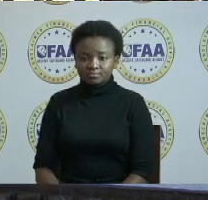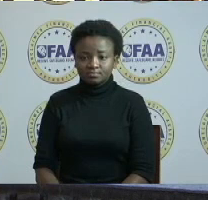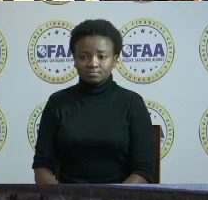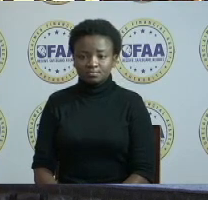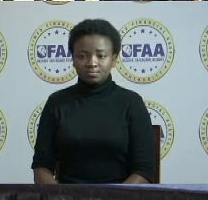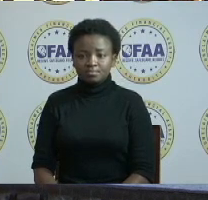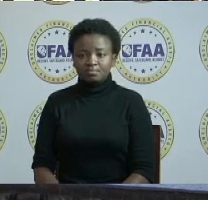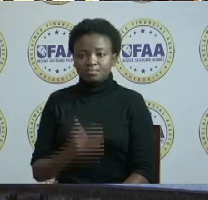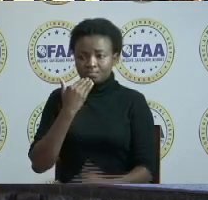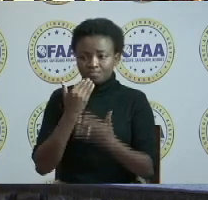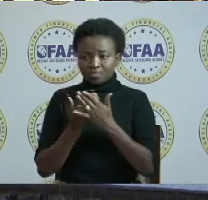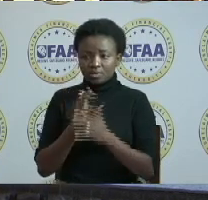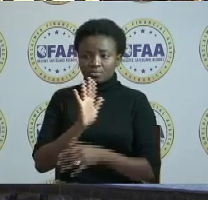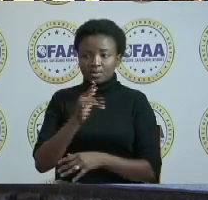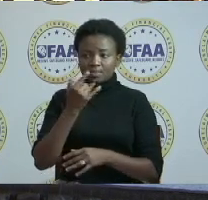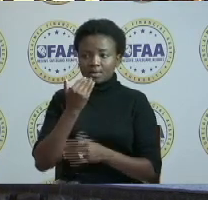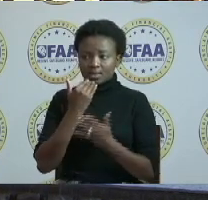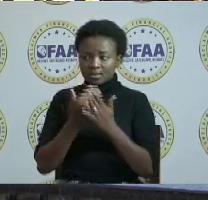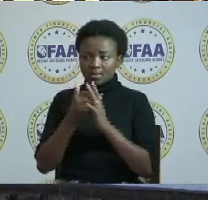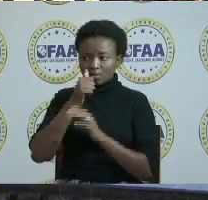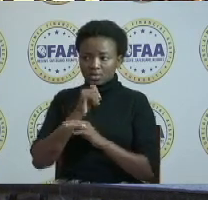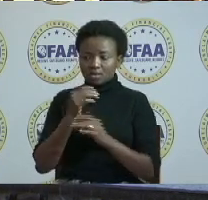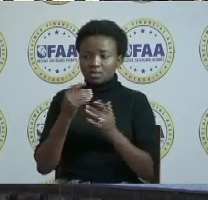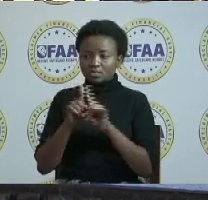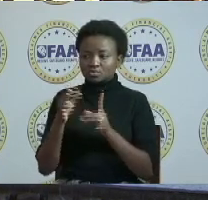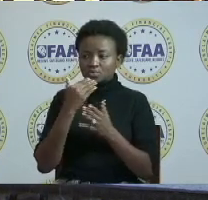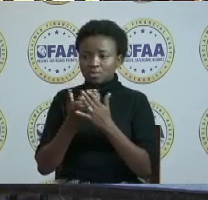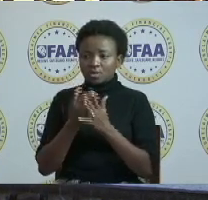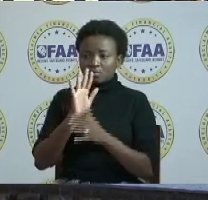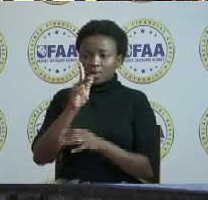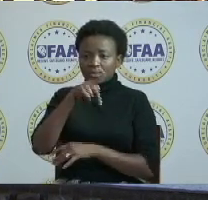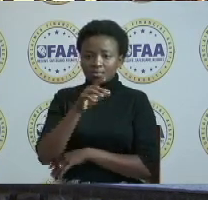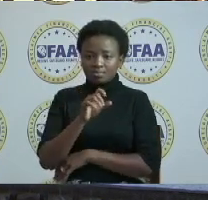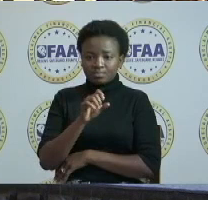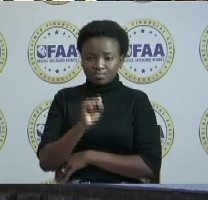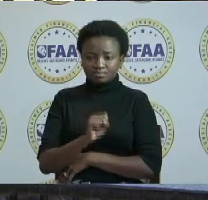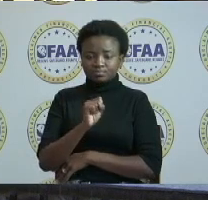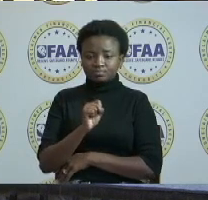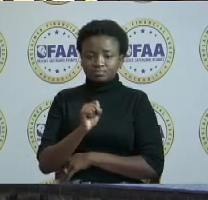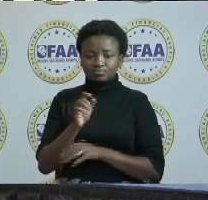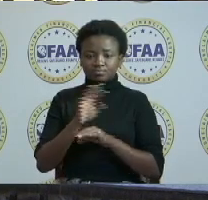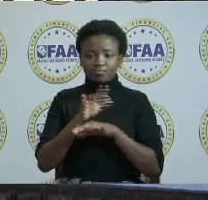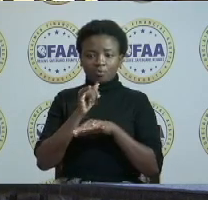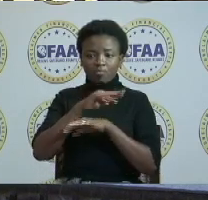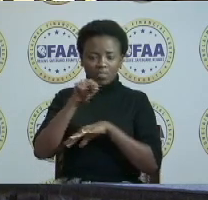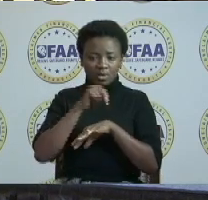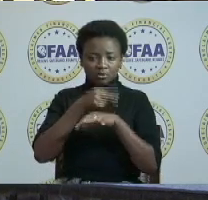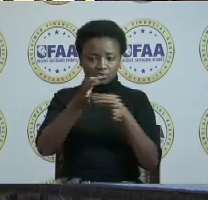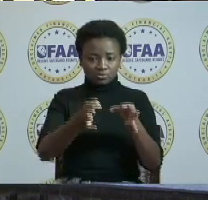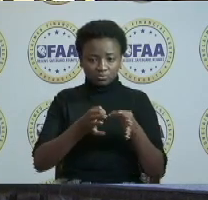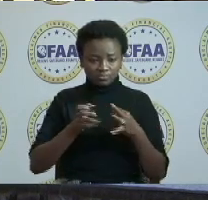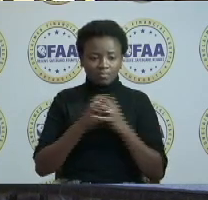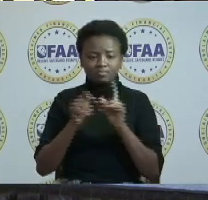Thank you, Eddie, and thank you to the Principal Secretary of the National Treasury, Dr. Julius Muya,